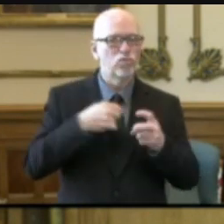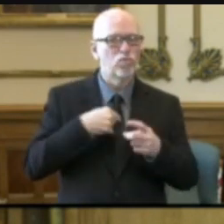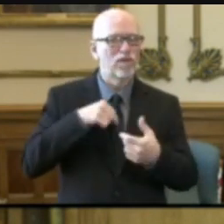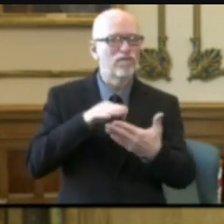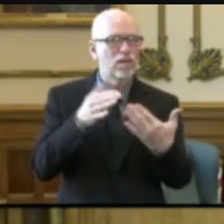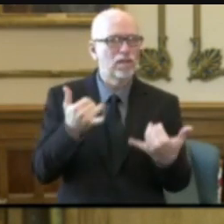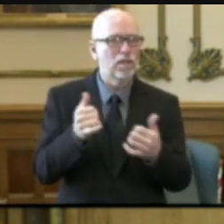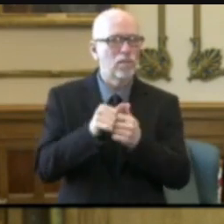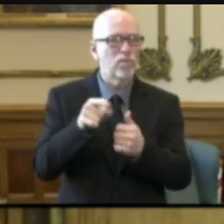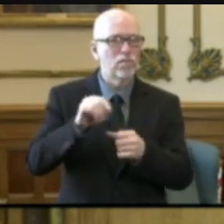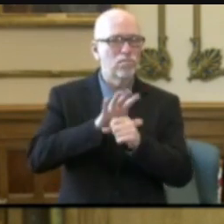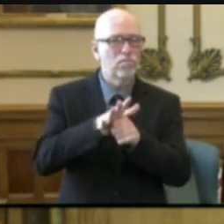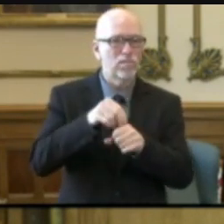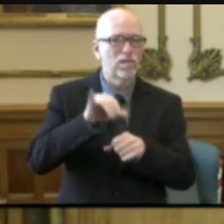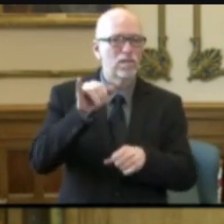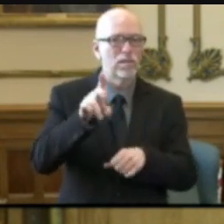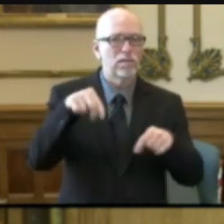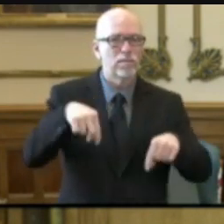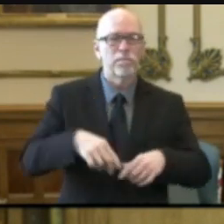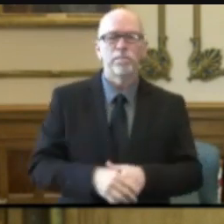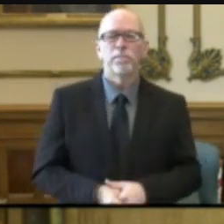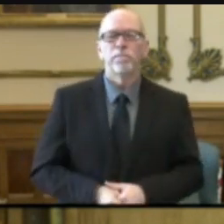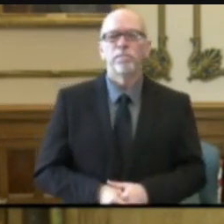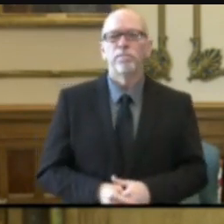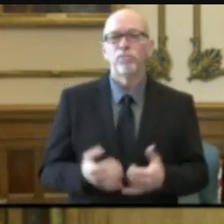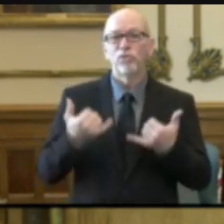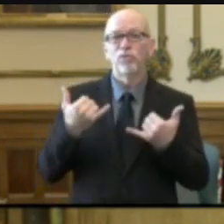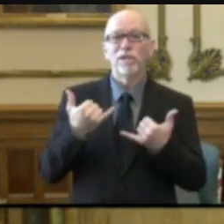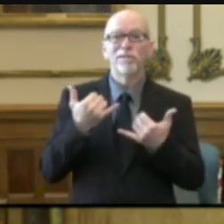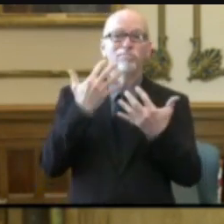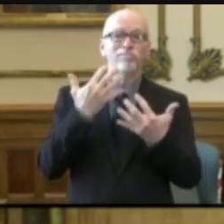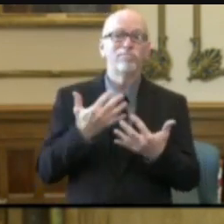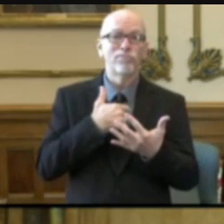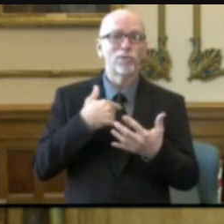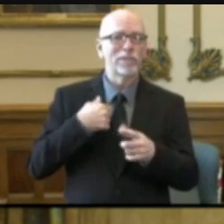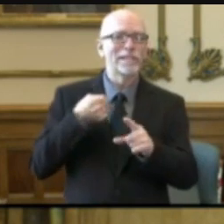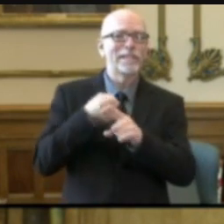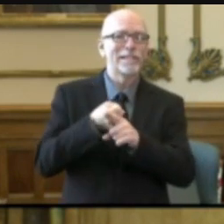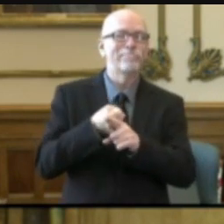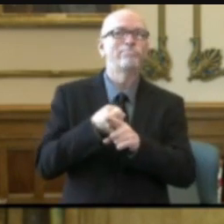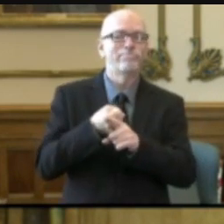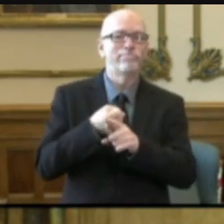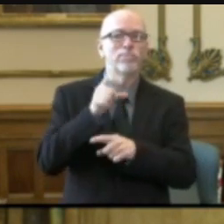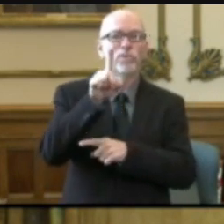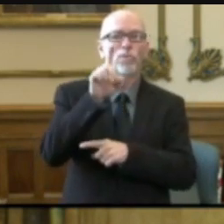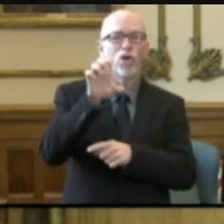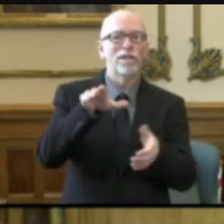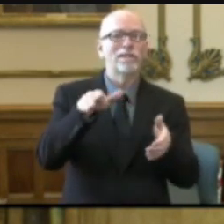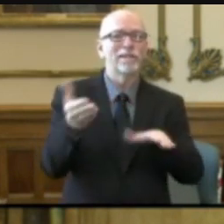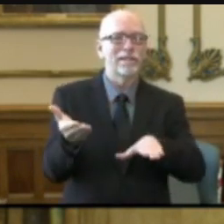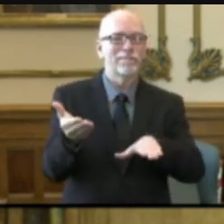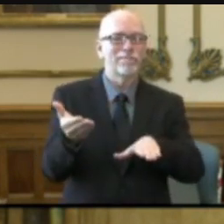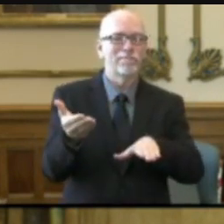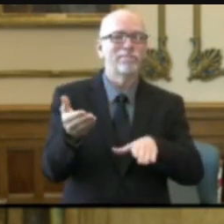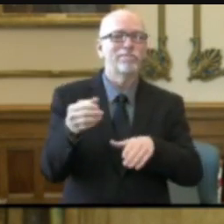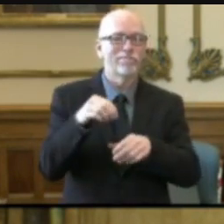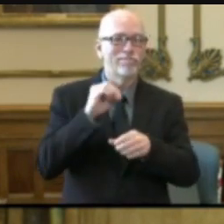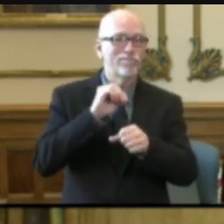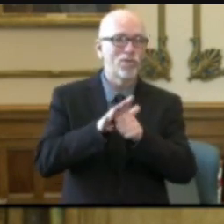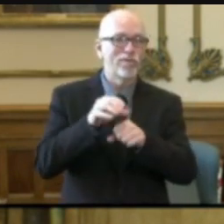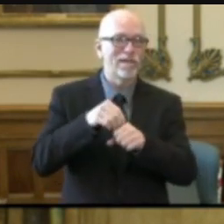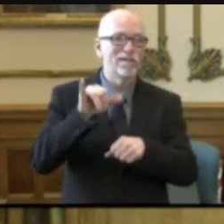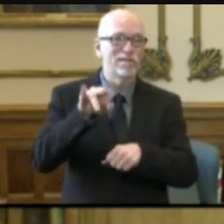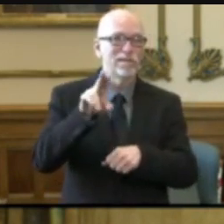with COVID-19 across our state. Today, we unfortunately reached a milestone and surpassed 100 deaths from COVID-19 in our